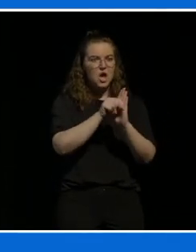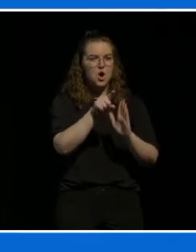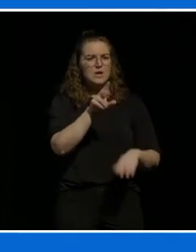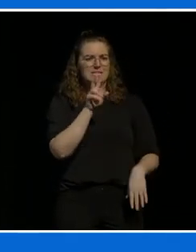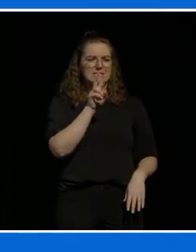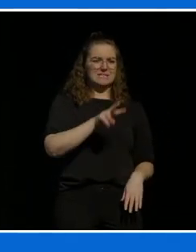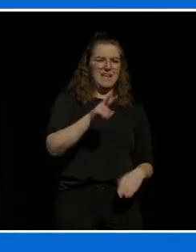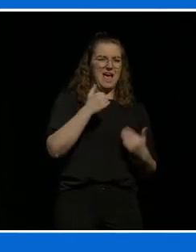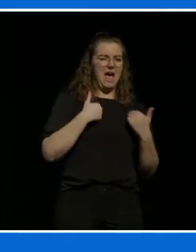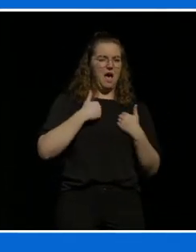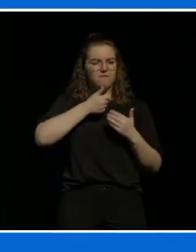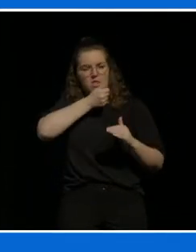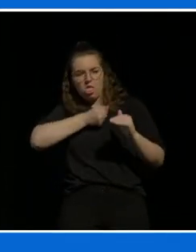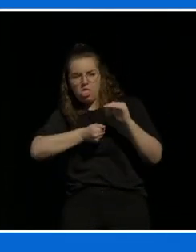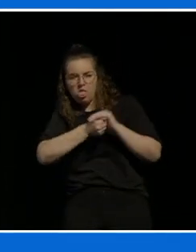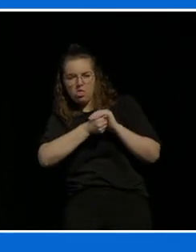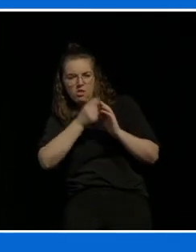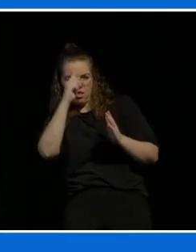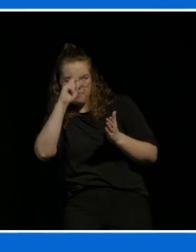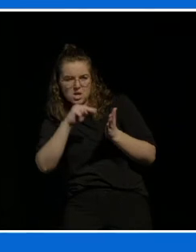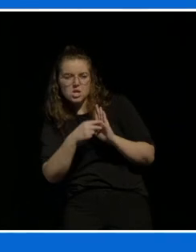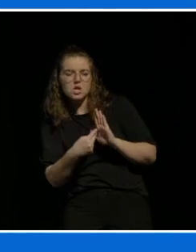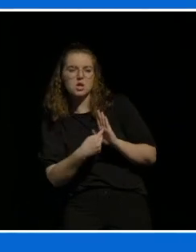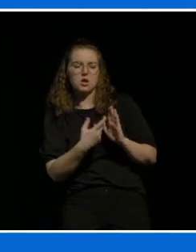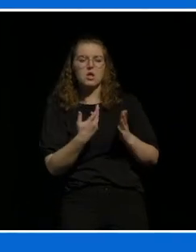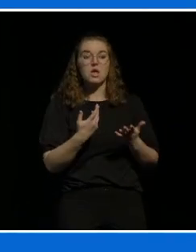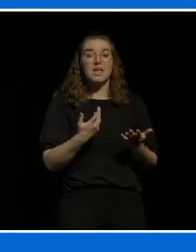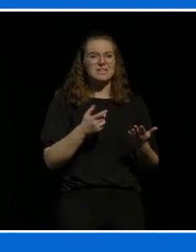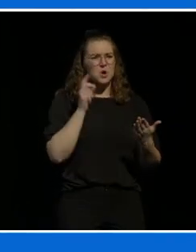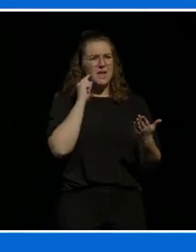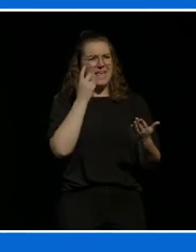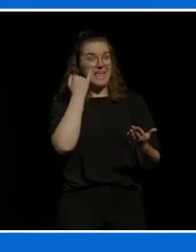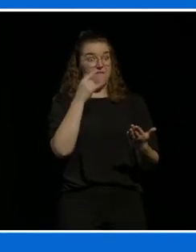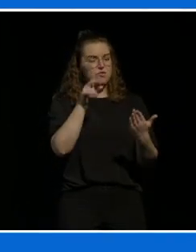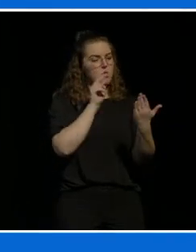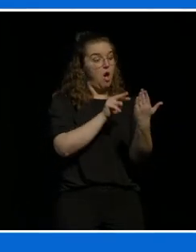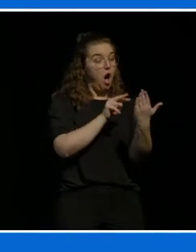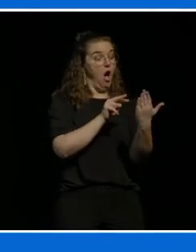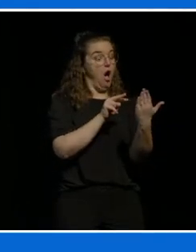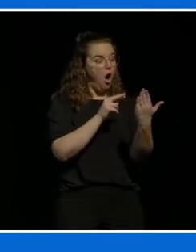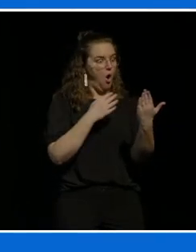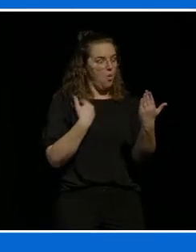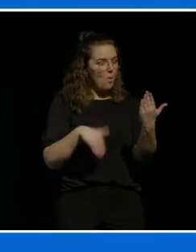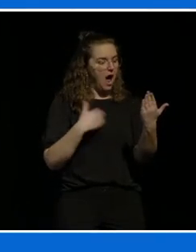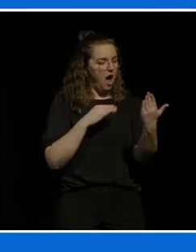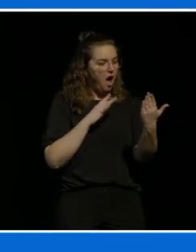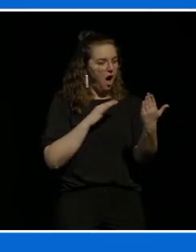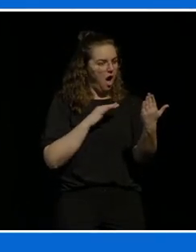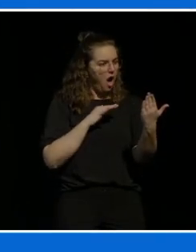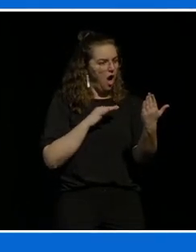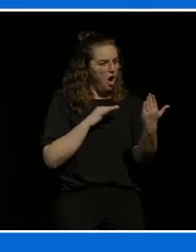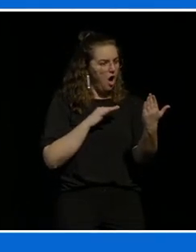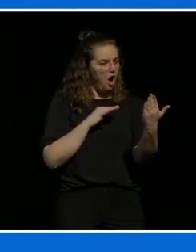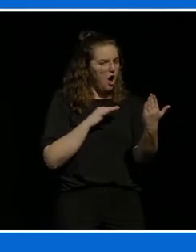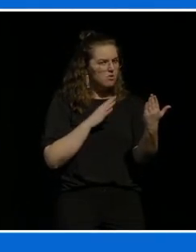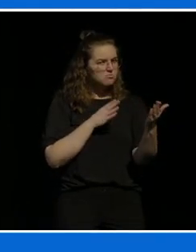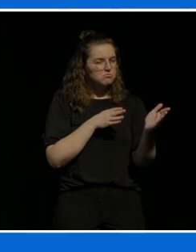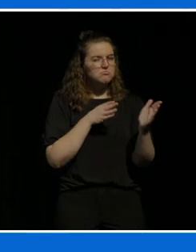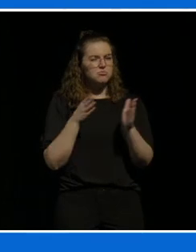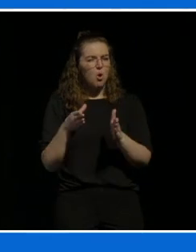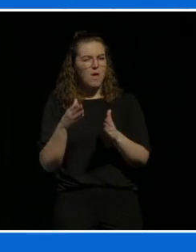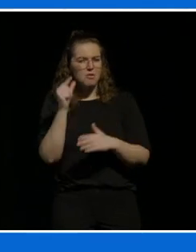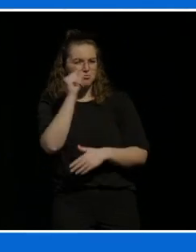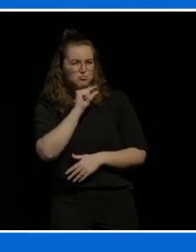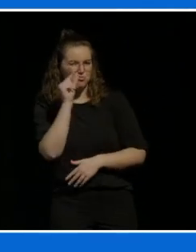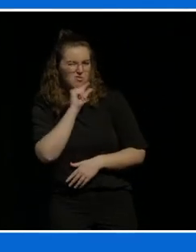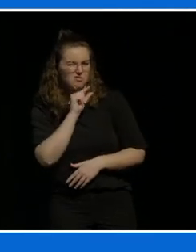to understand that you can go online, you can look something up, and if something sounds really good and you think it might impact your life, look it up first. Don't just take that advice